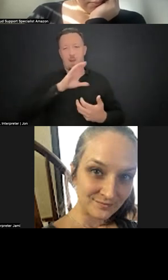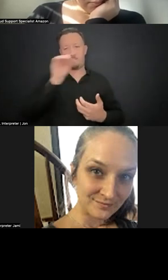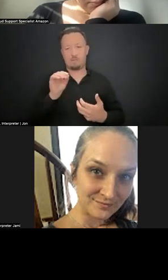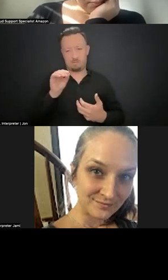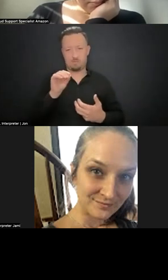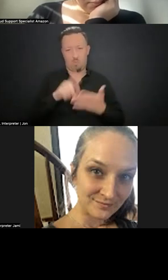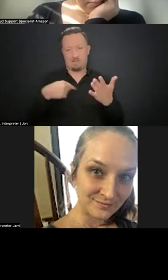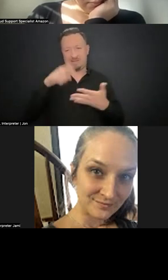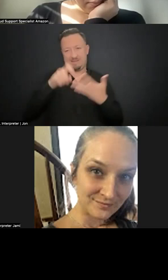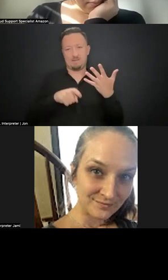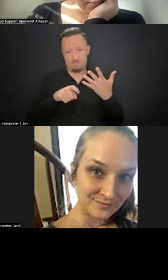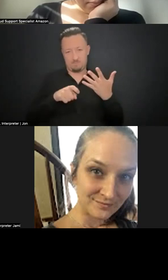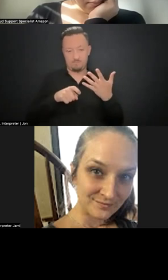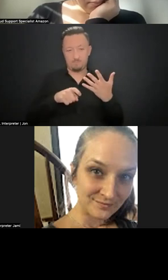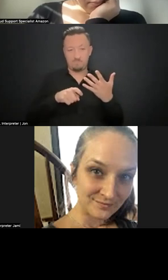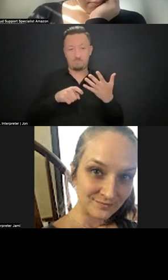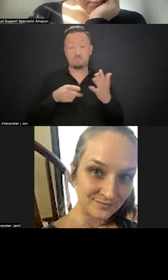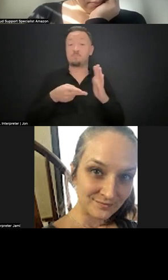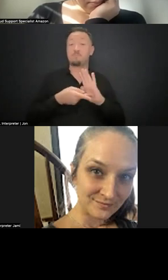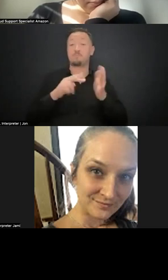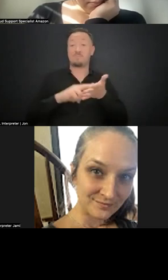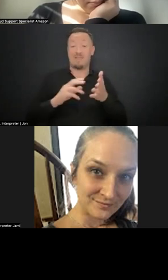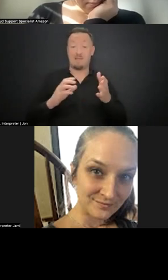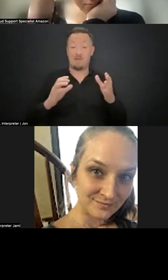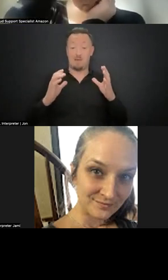the client responsibility is